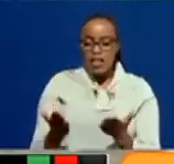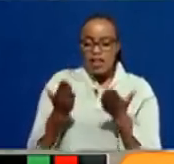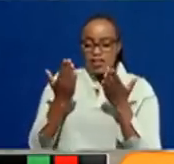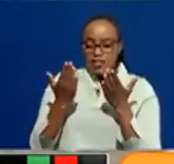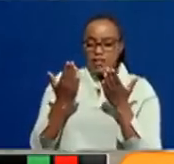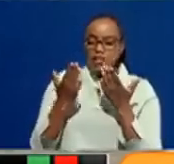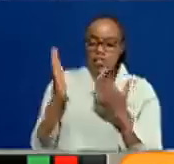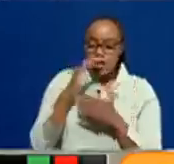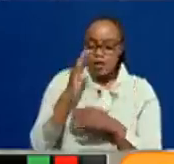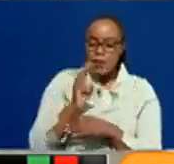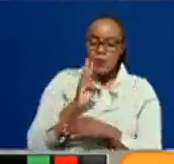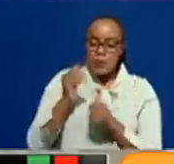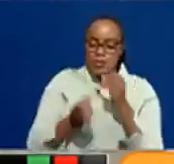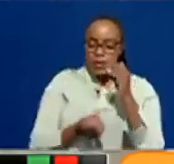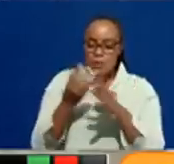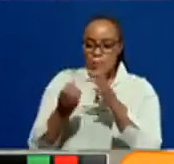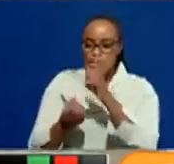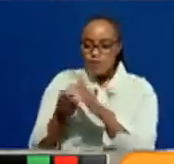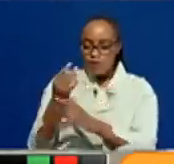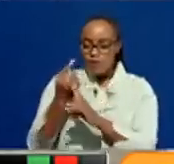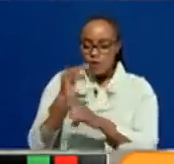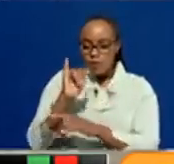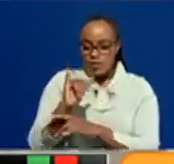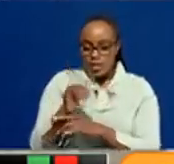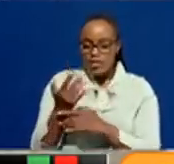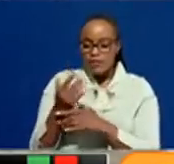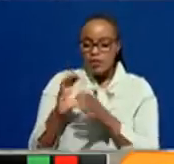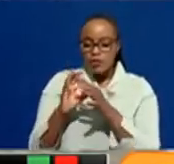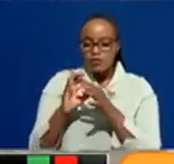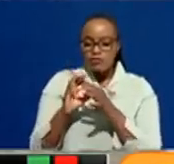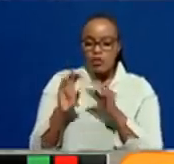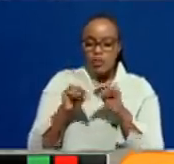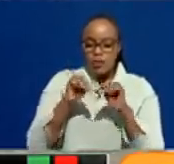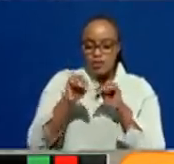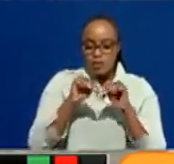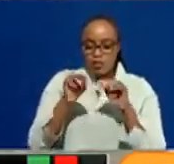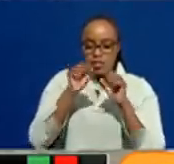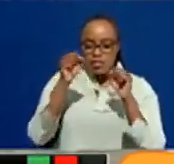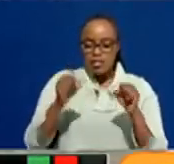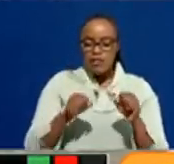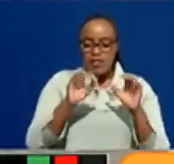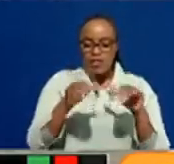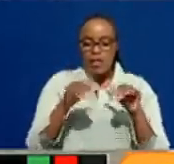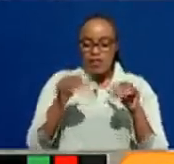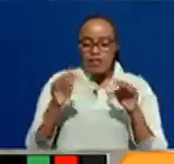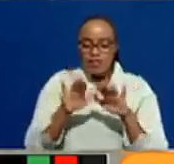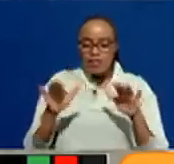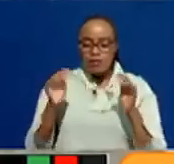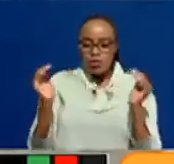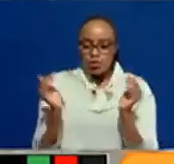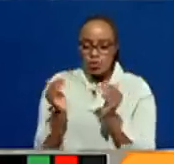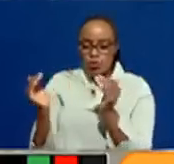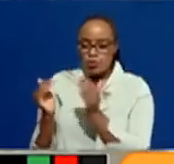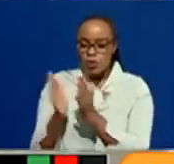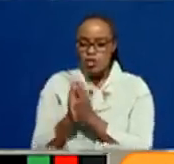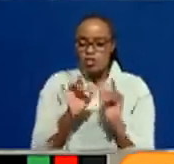the synergies that come out of integrated livestock and crop management systems. Now, our farms are very small. They're actually